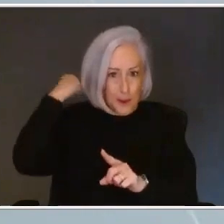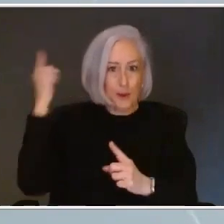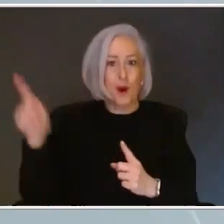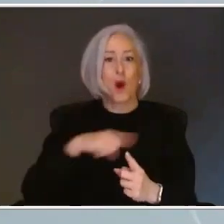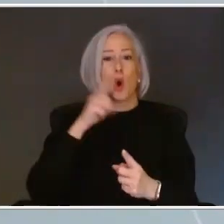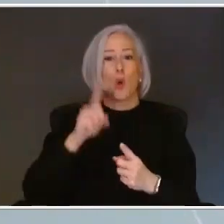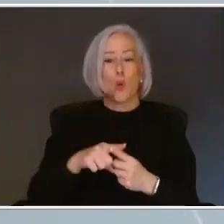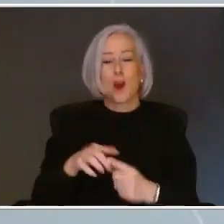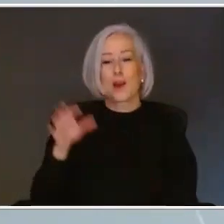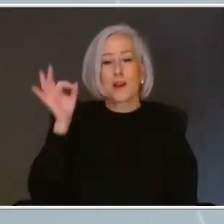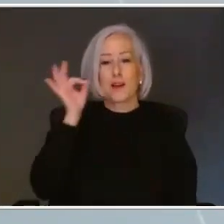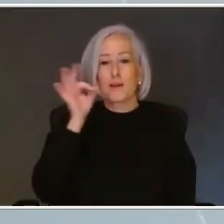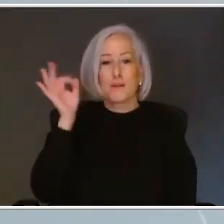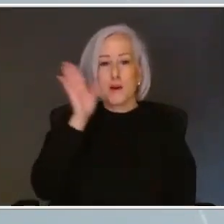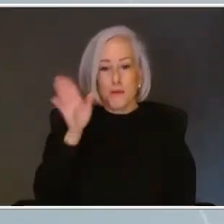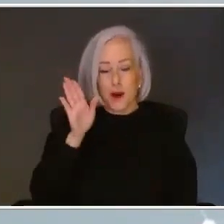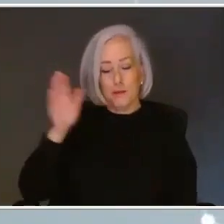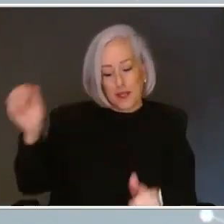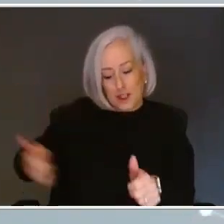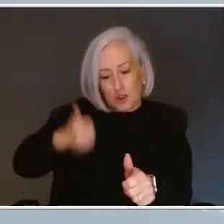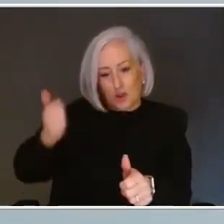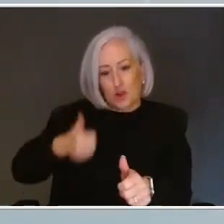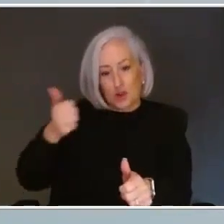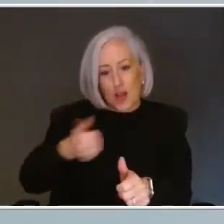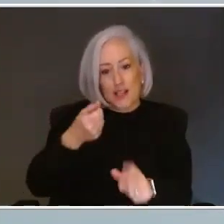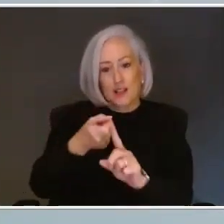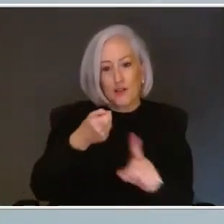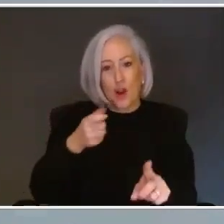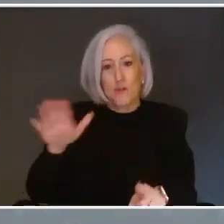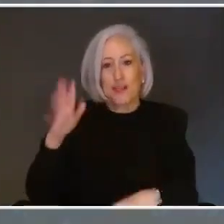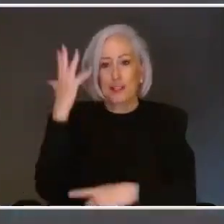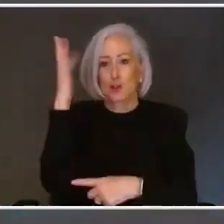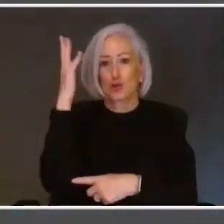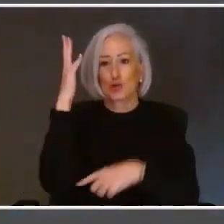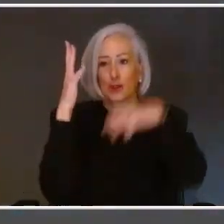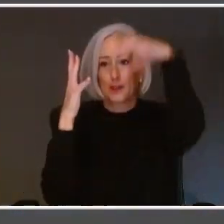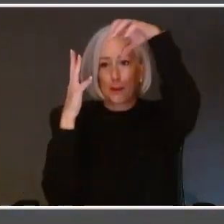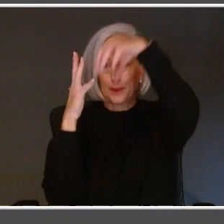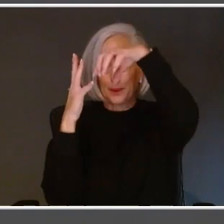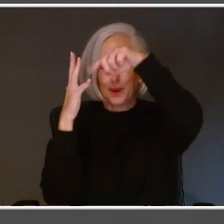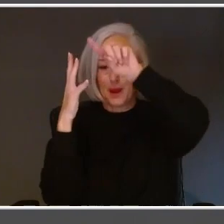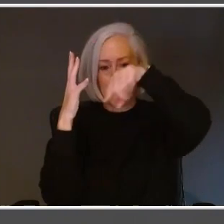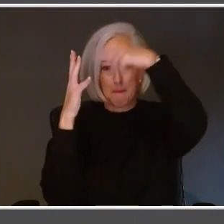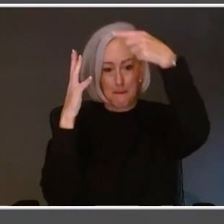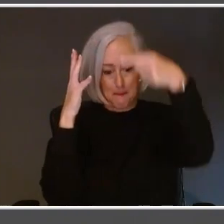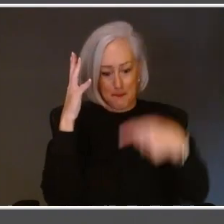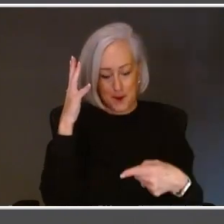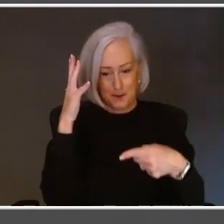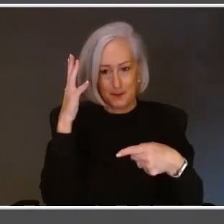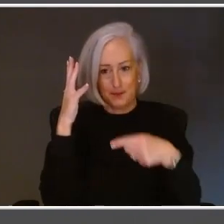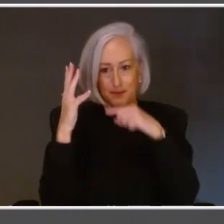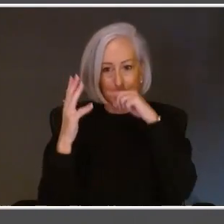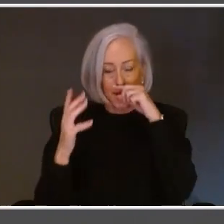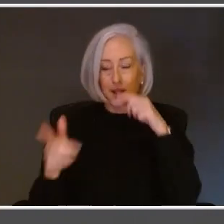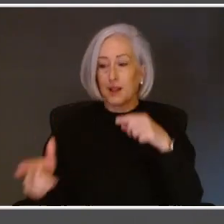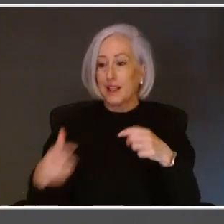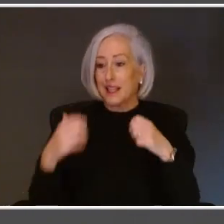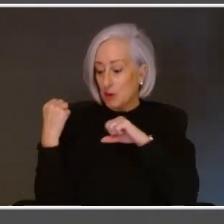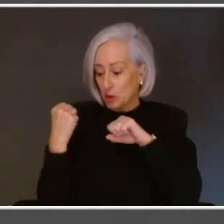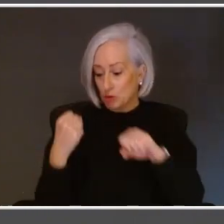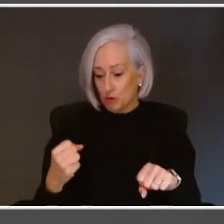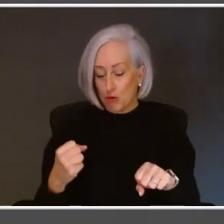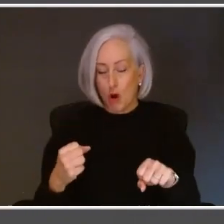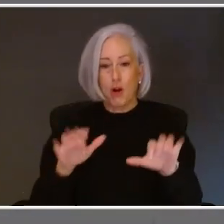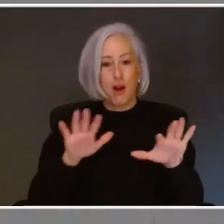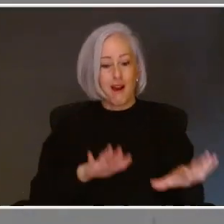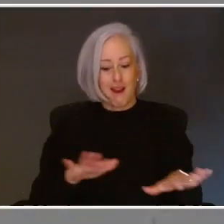him out of a treehouse. He didn't just survive, he stayed strong and calm for half a day while doctors came